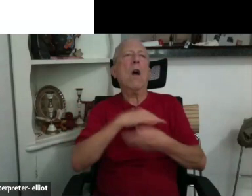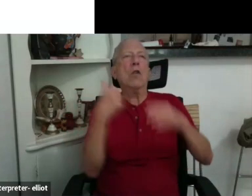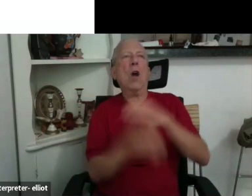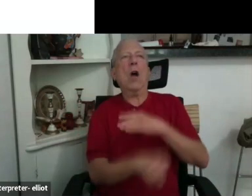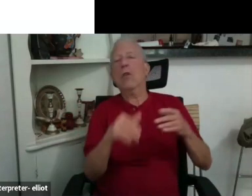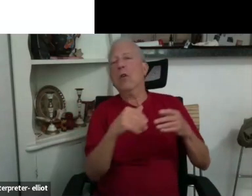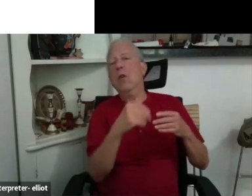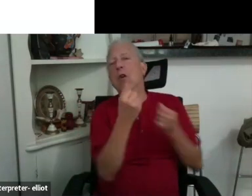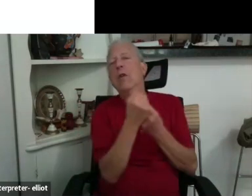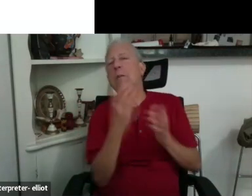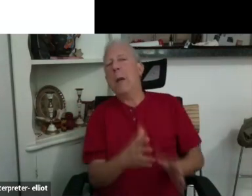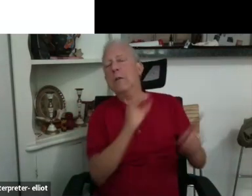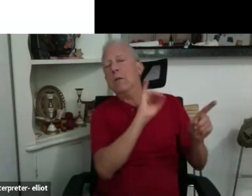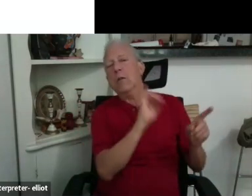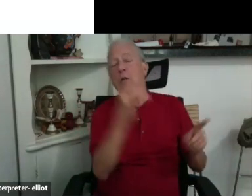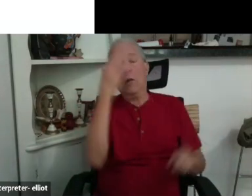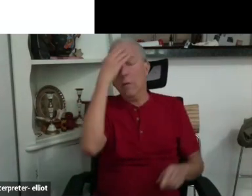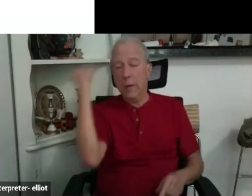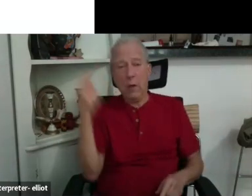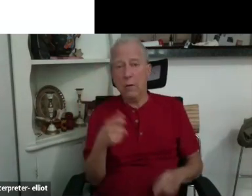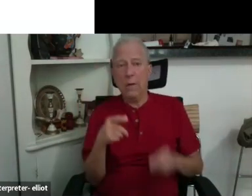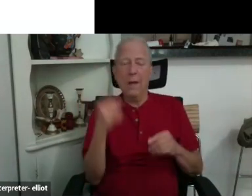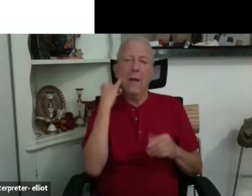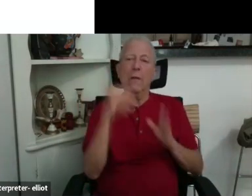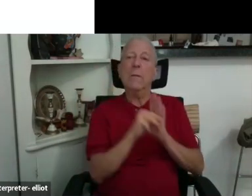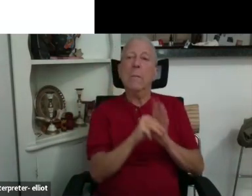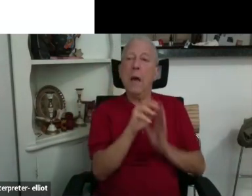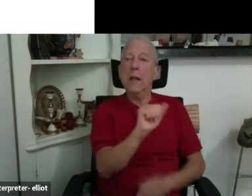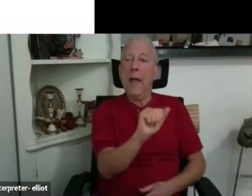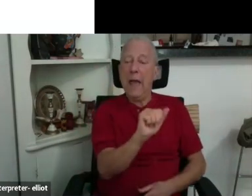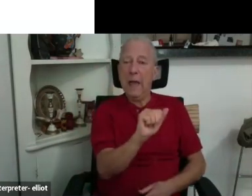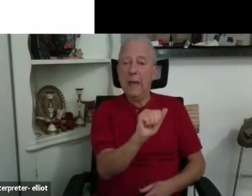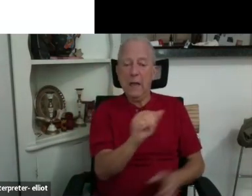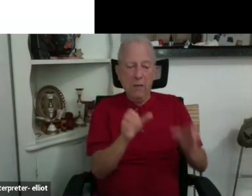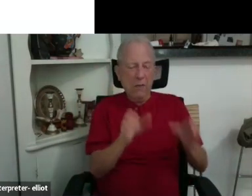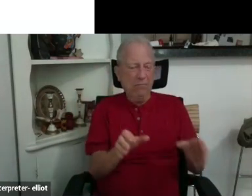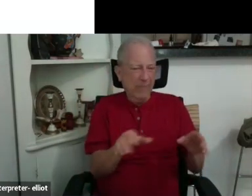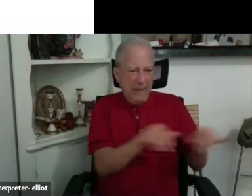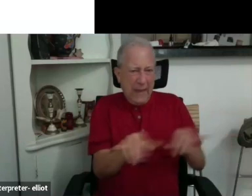insurance, even if it's because it's Model A and they're part of the same organization.